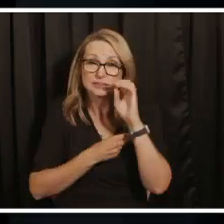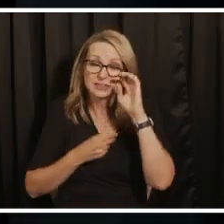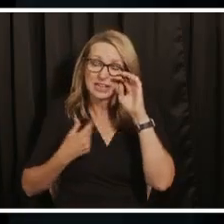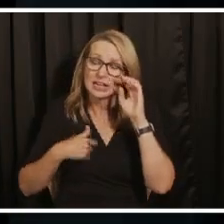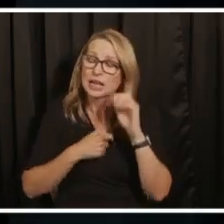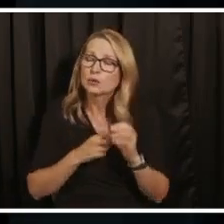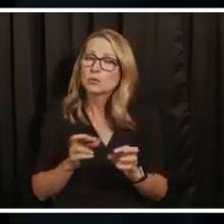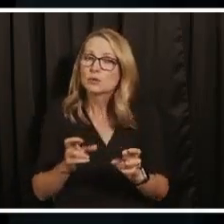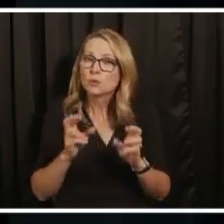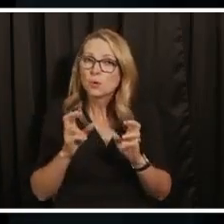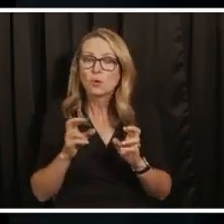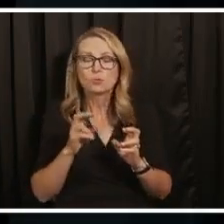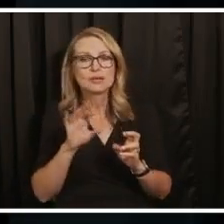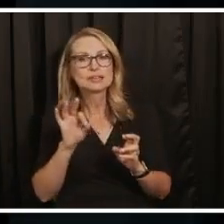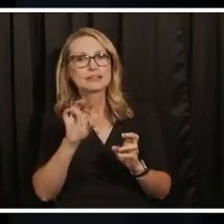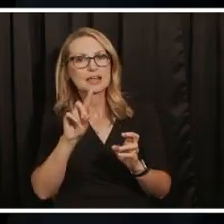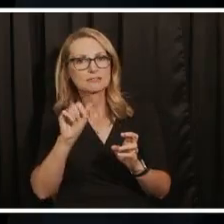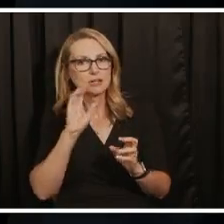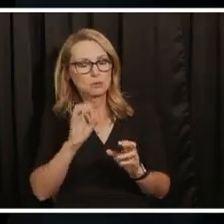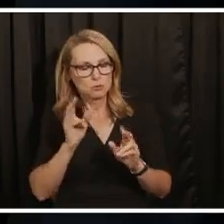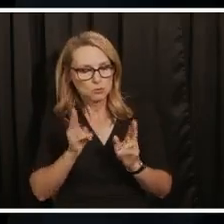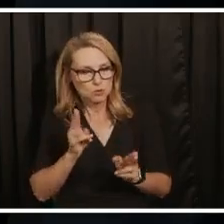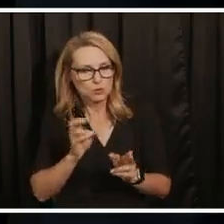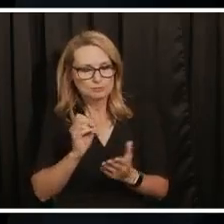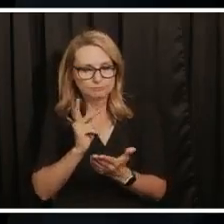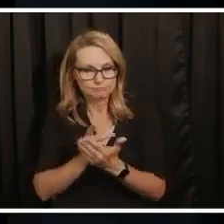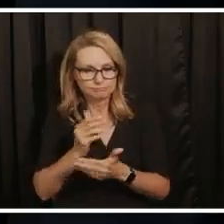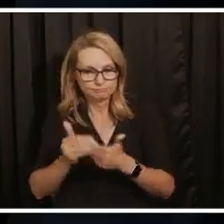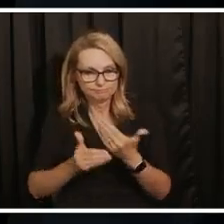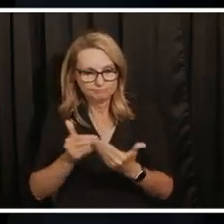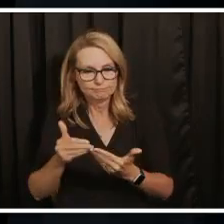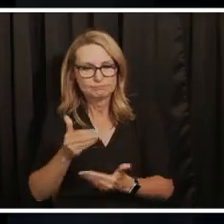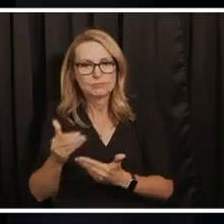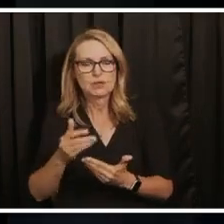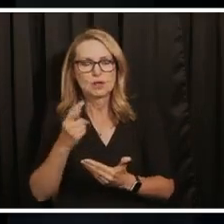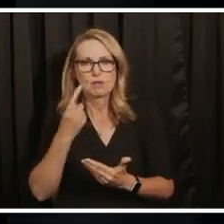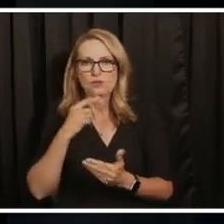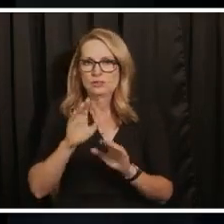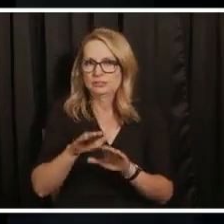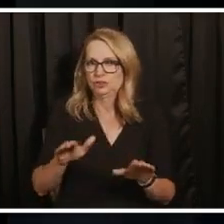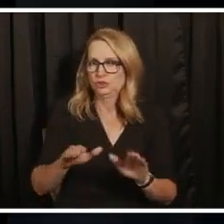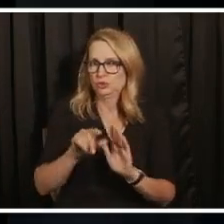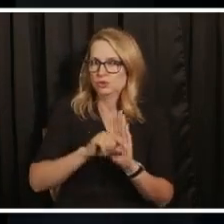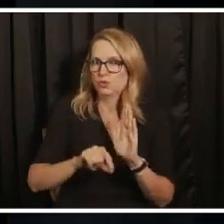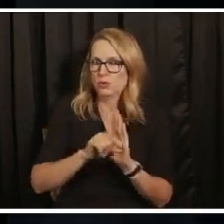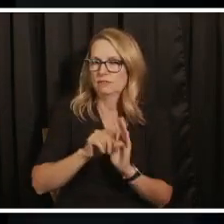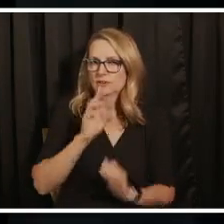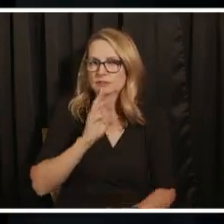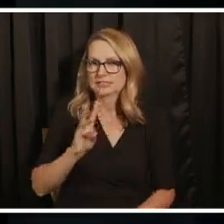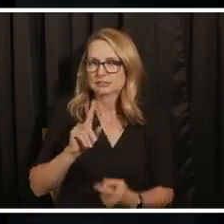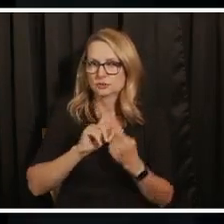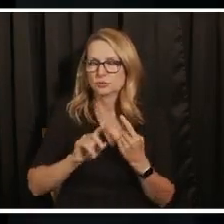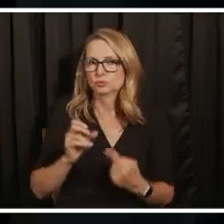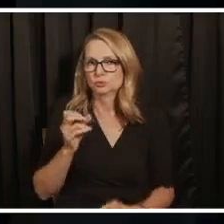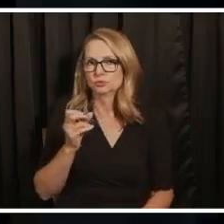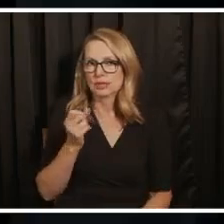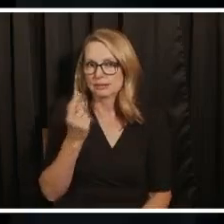they expedite their work to approve vaccines for 6 to 11-year-olds. Currently,